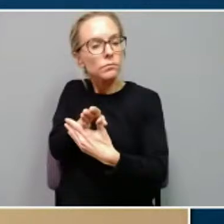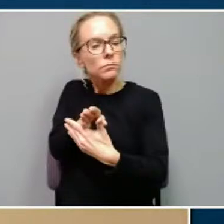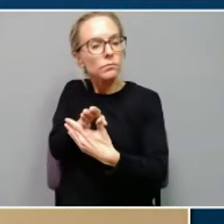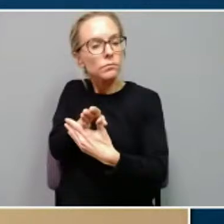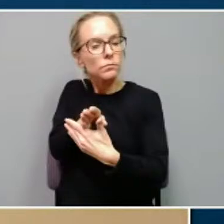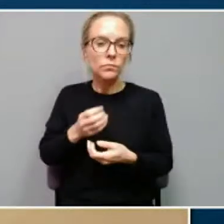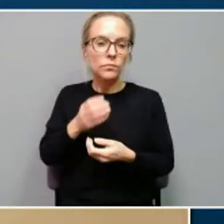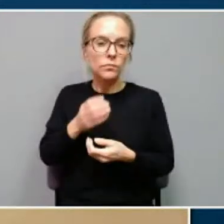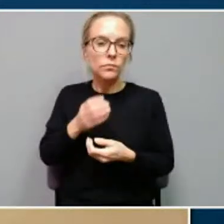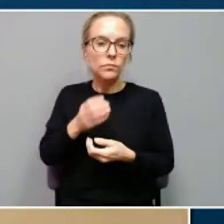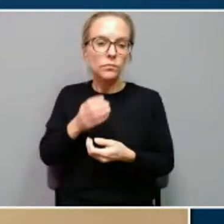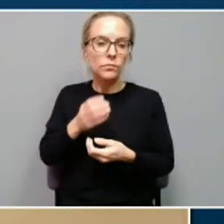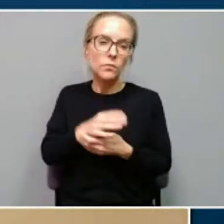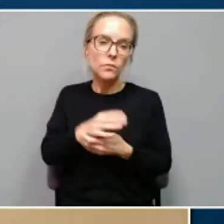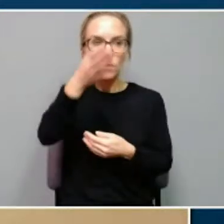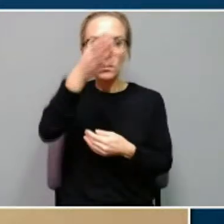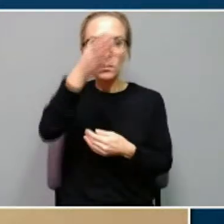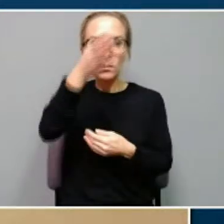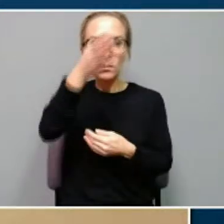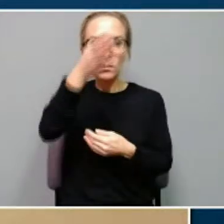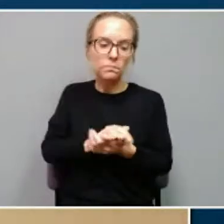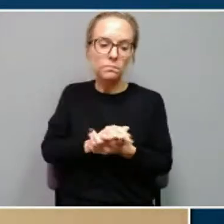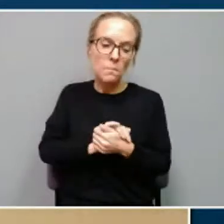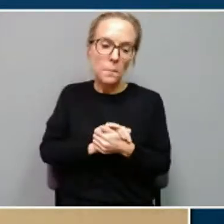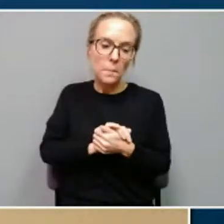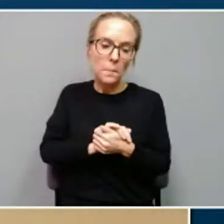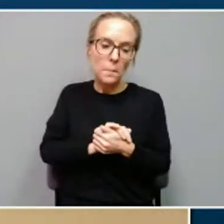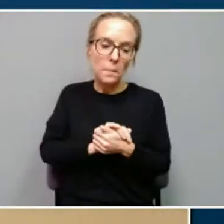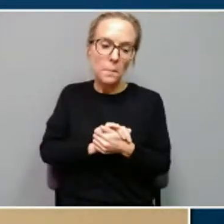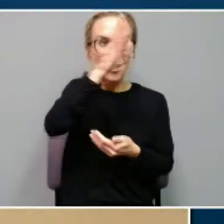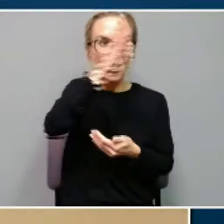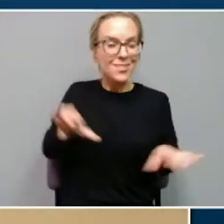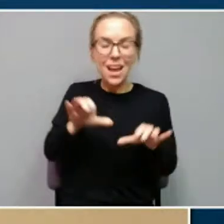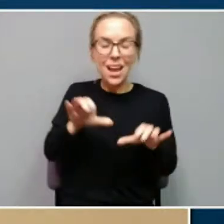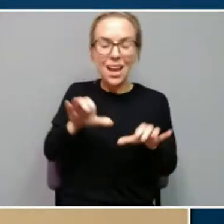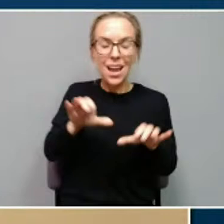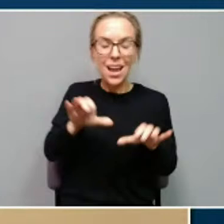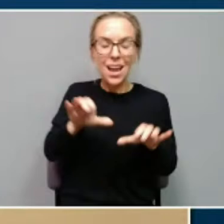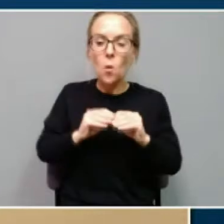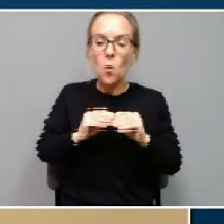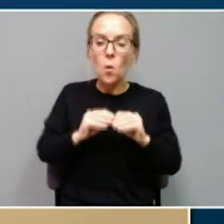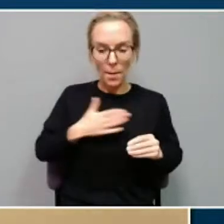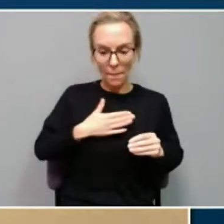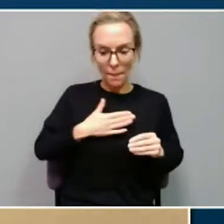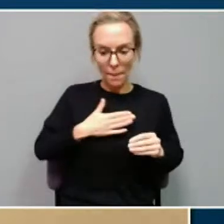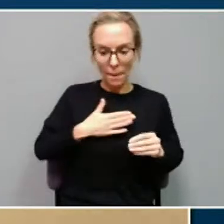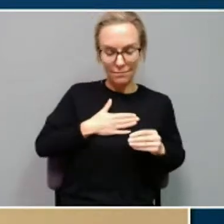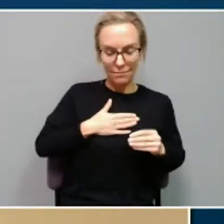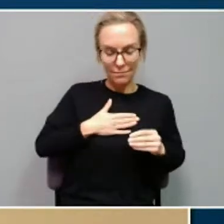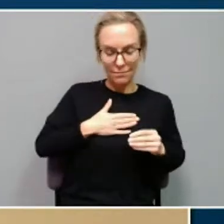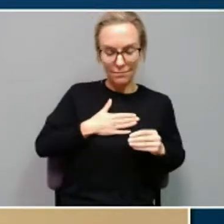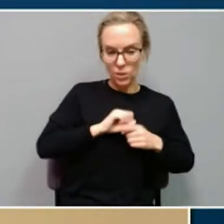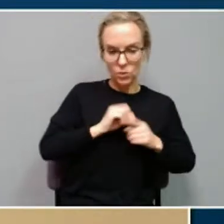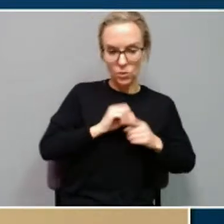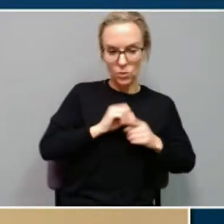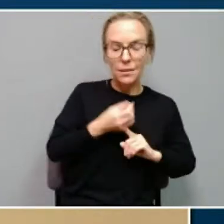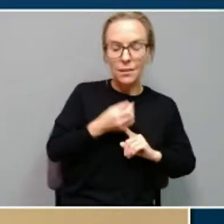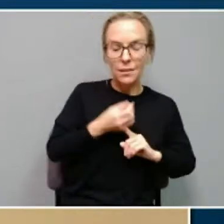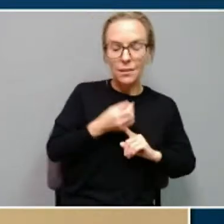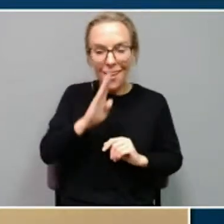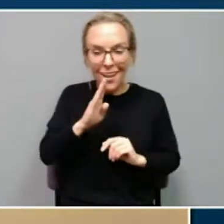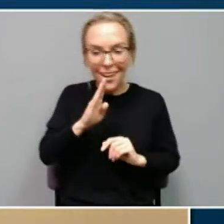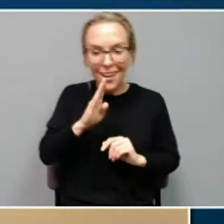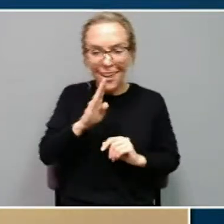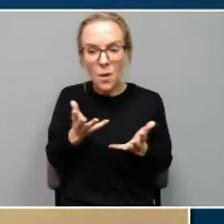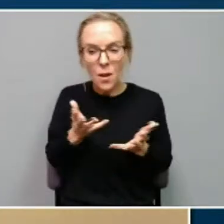But God's done more than just that in my case. God